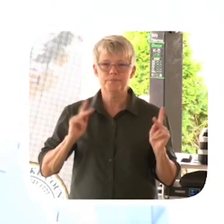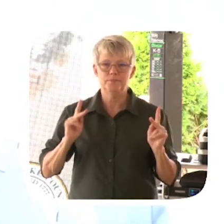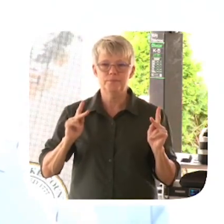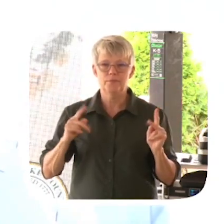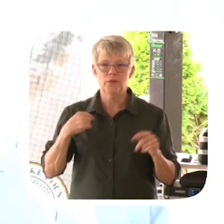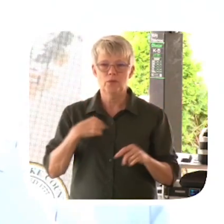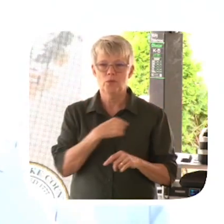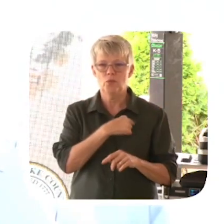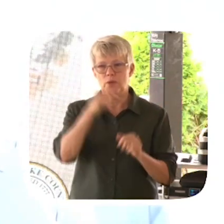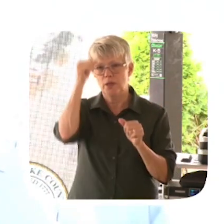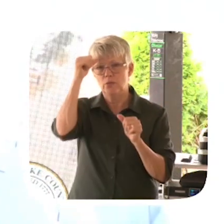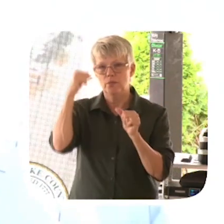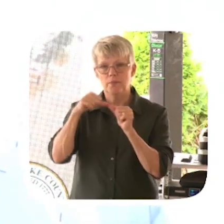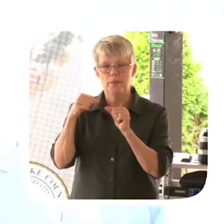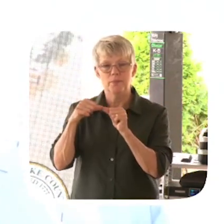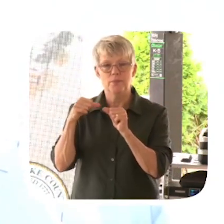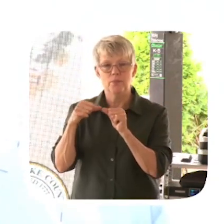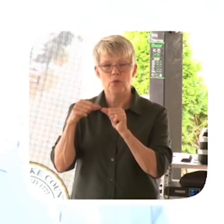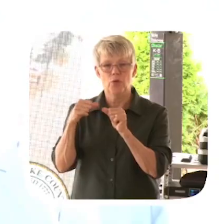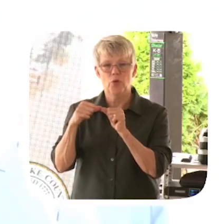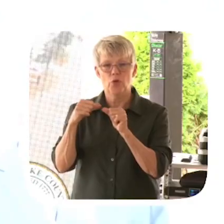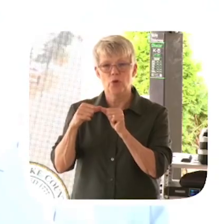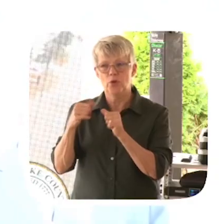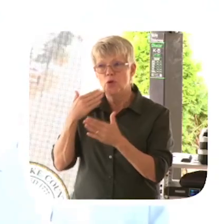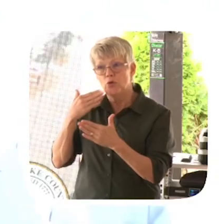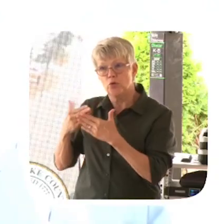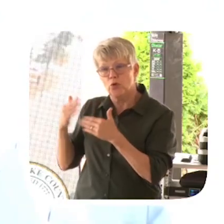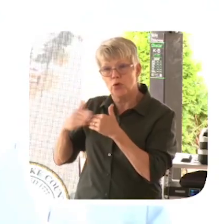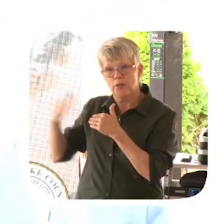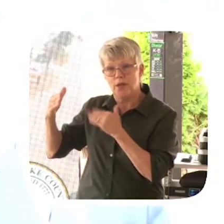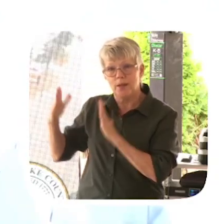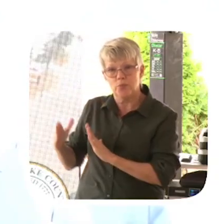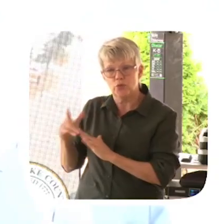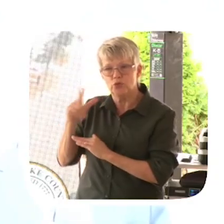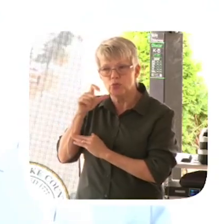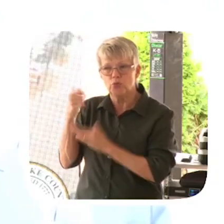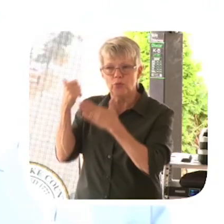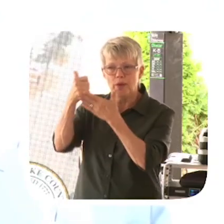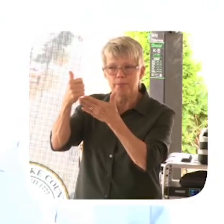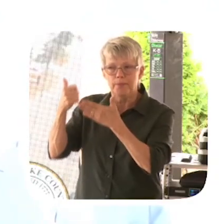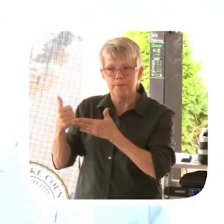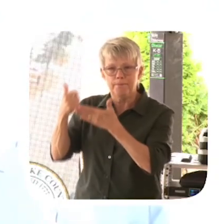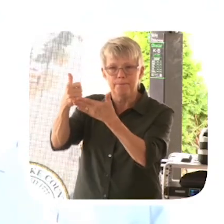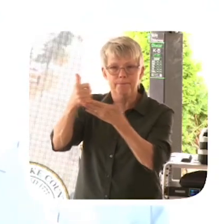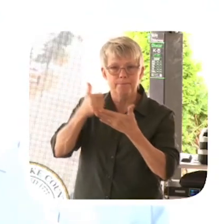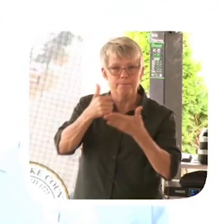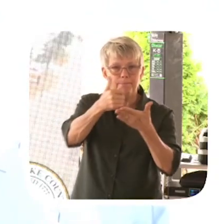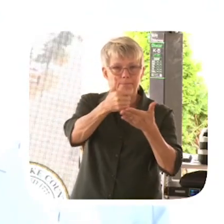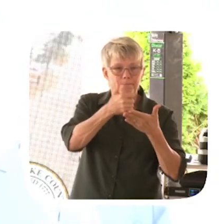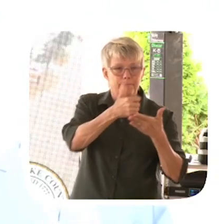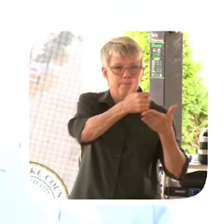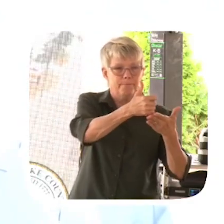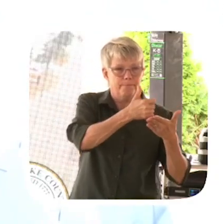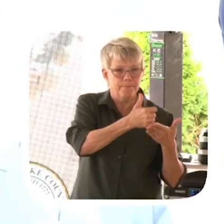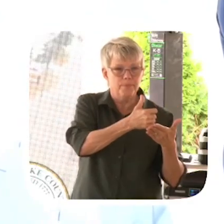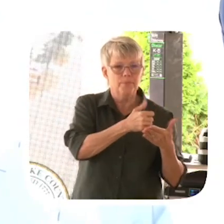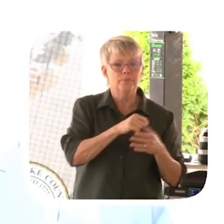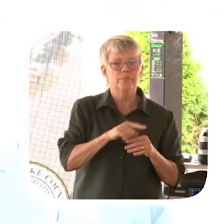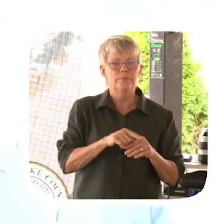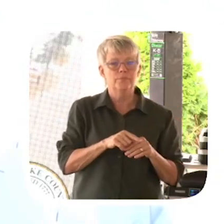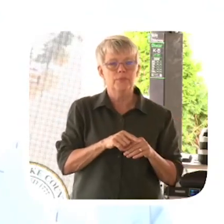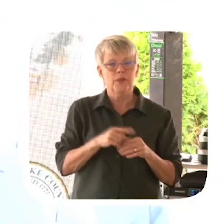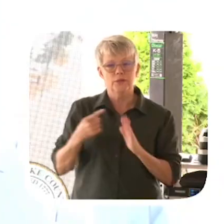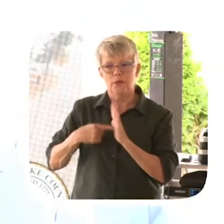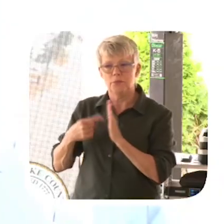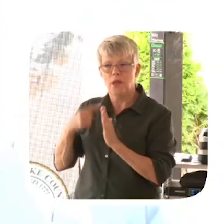We remember good neighbors who reached out and helped other neighbors. In so many cases, we hardly